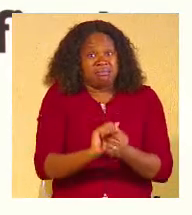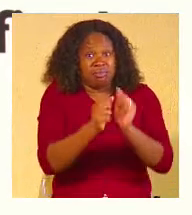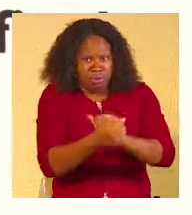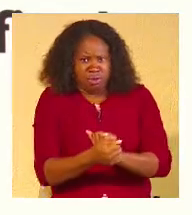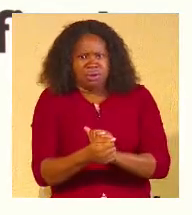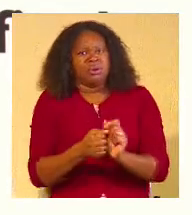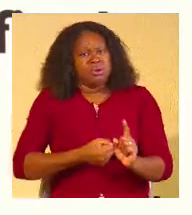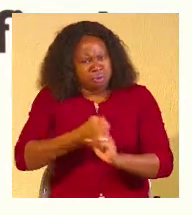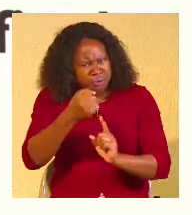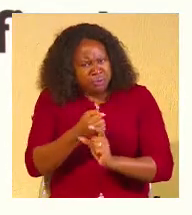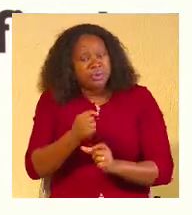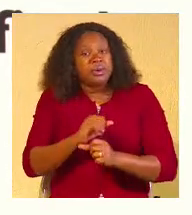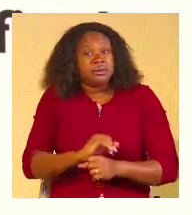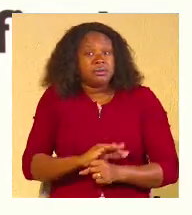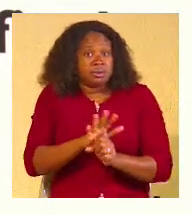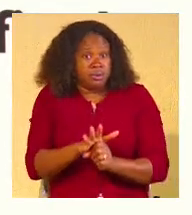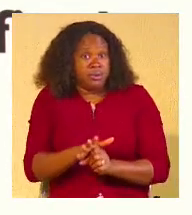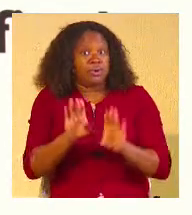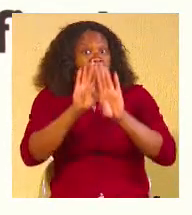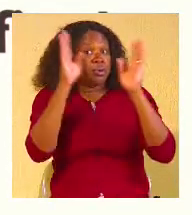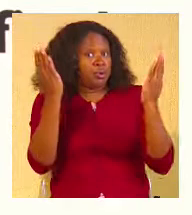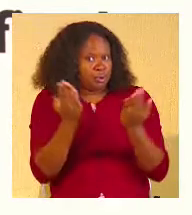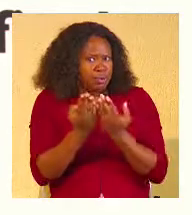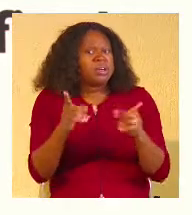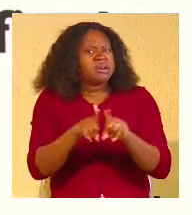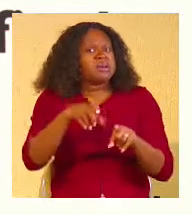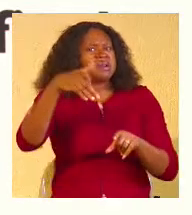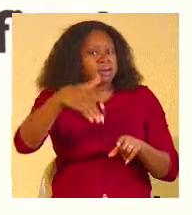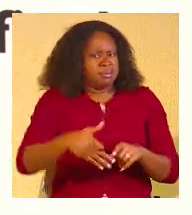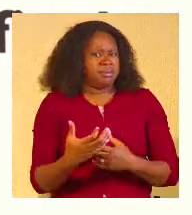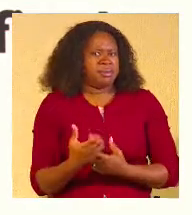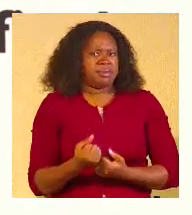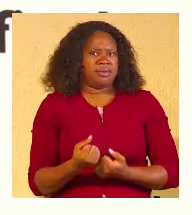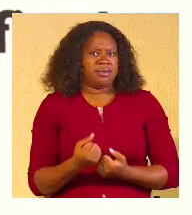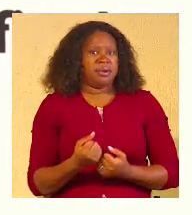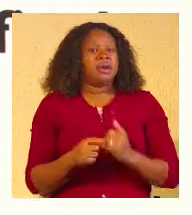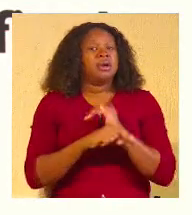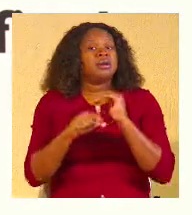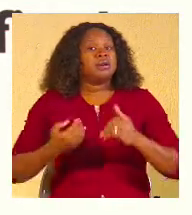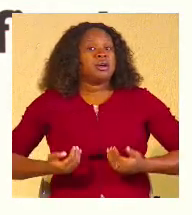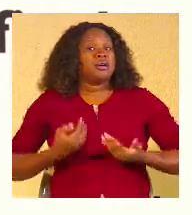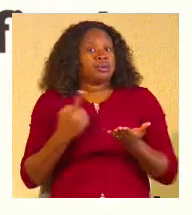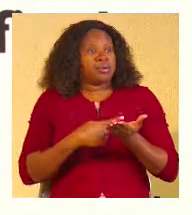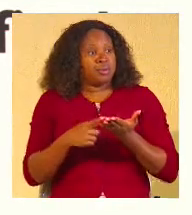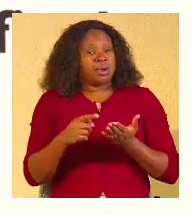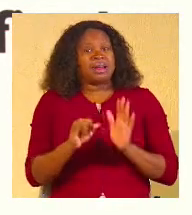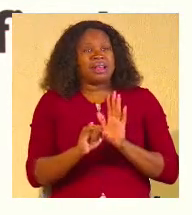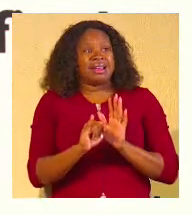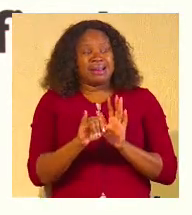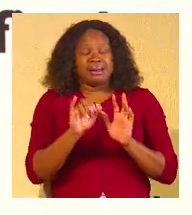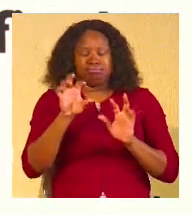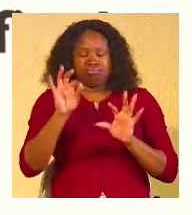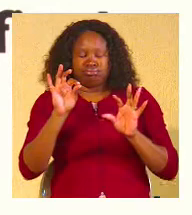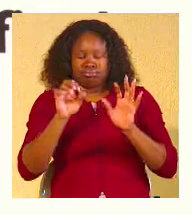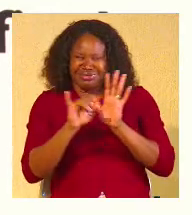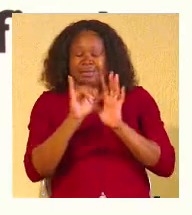the COVID-19 that the world and Namibia is faced with. The National Youth Council has then identified the theme.